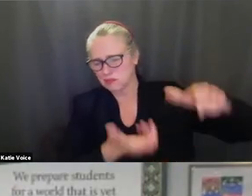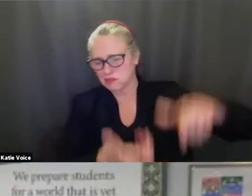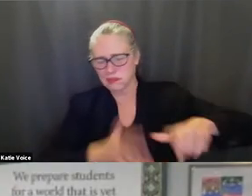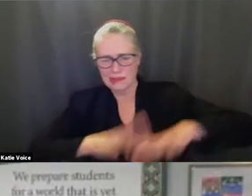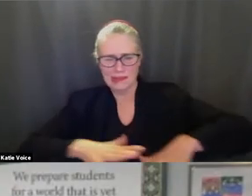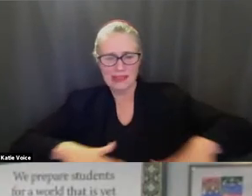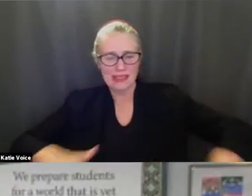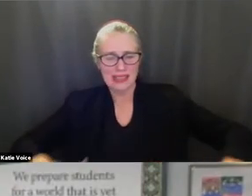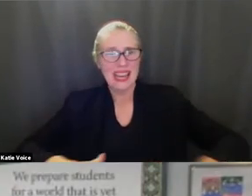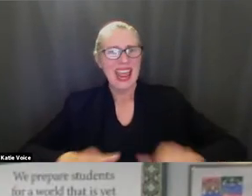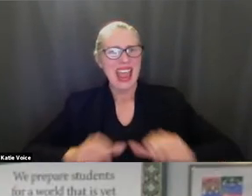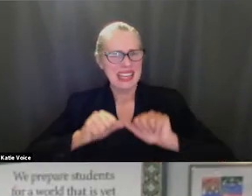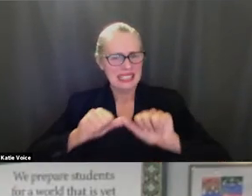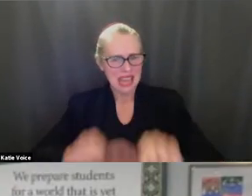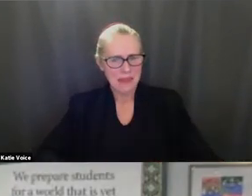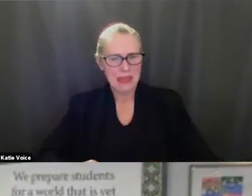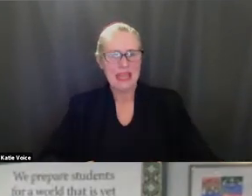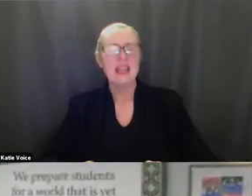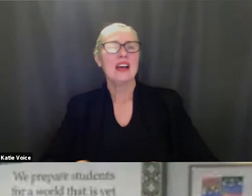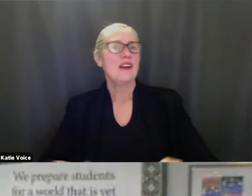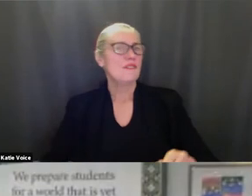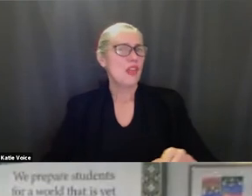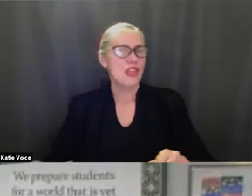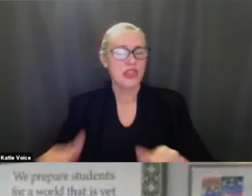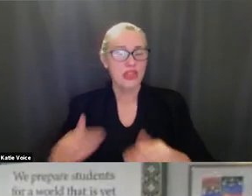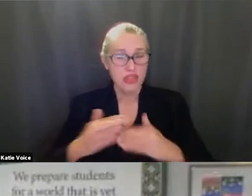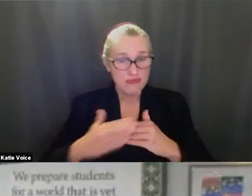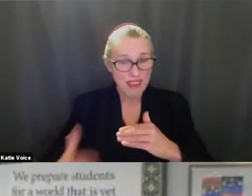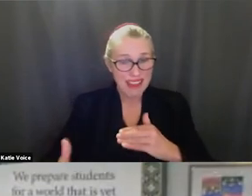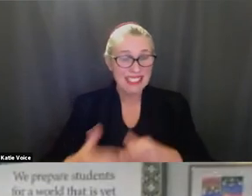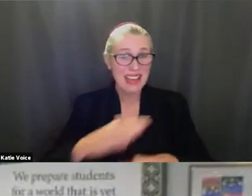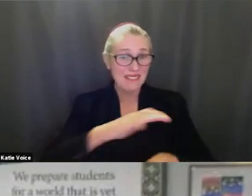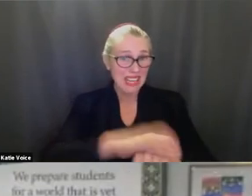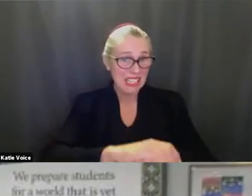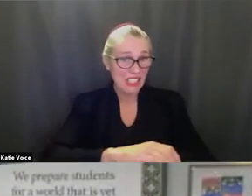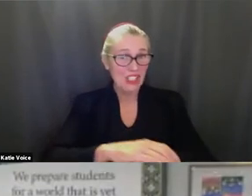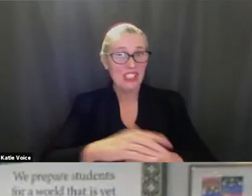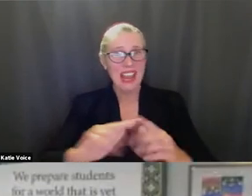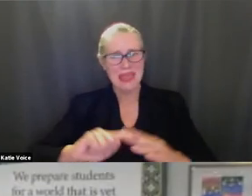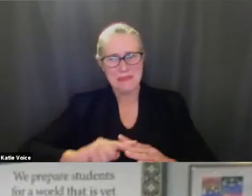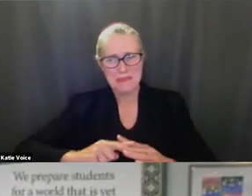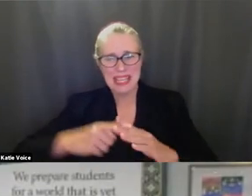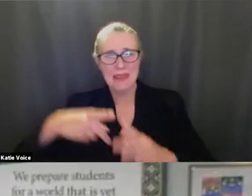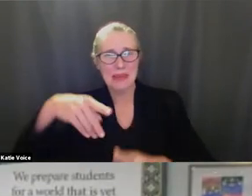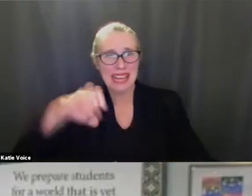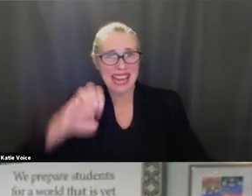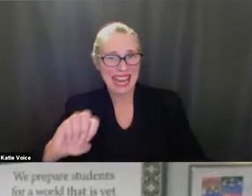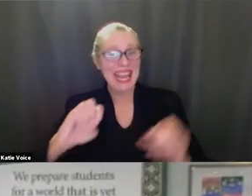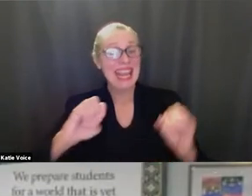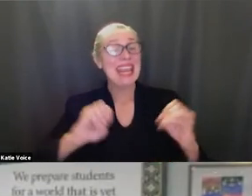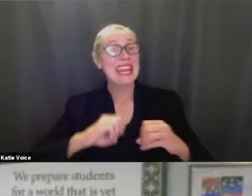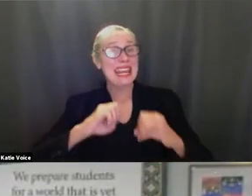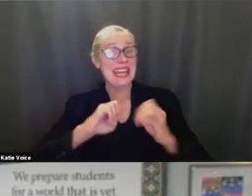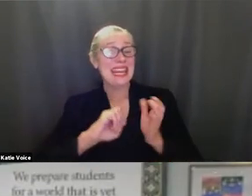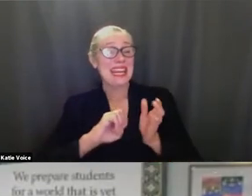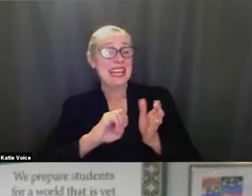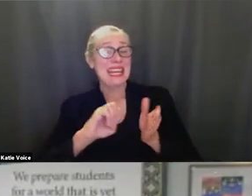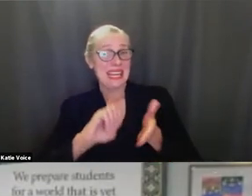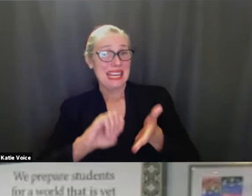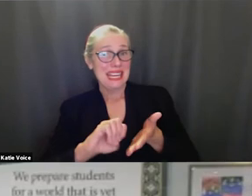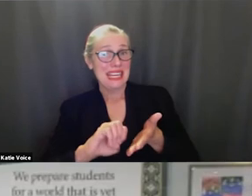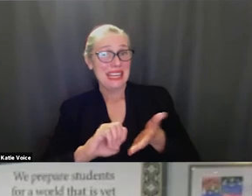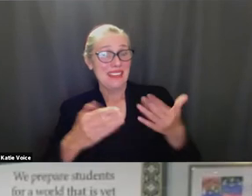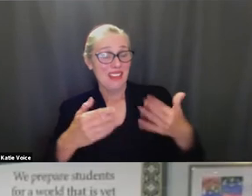and kept me for the rest of the english and the beginning of pe he let me go but issued a warning